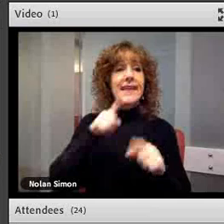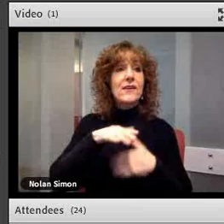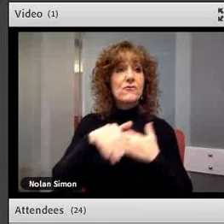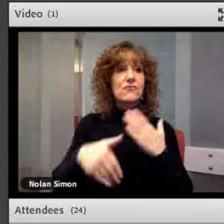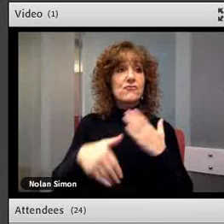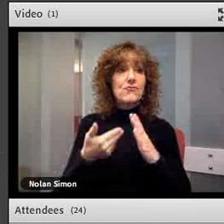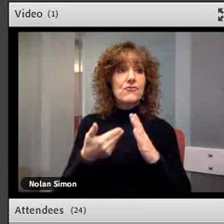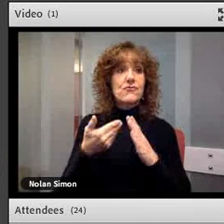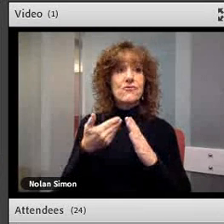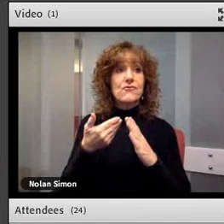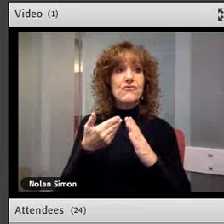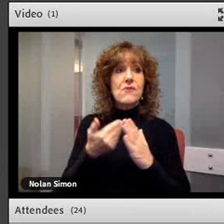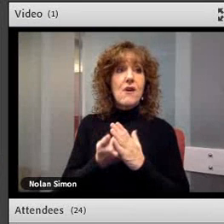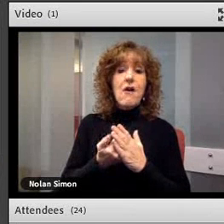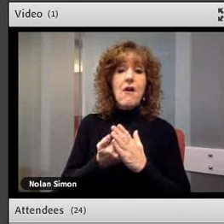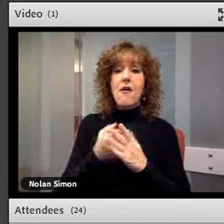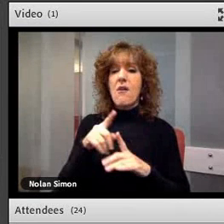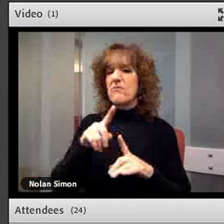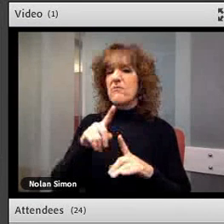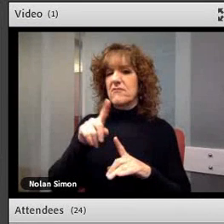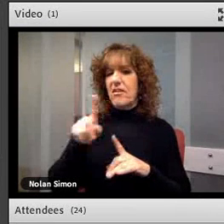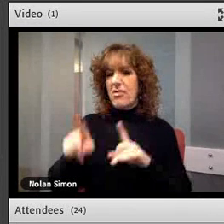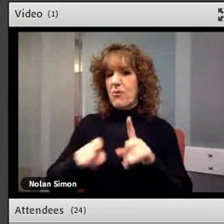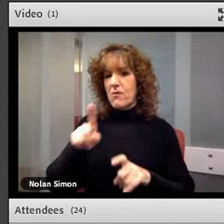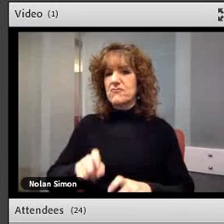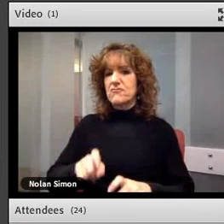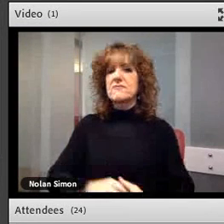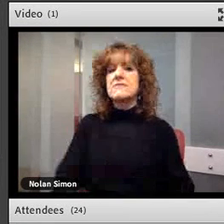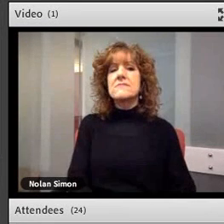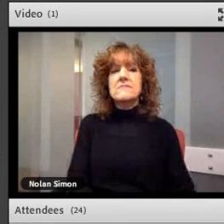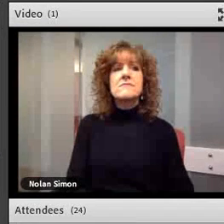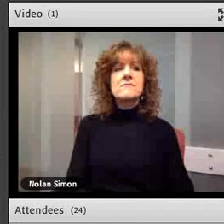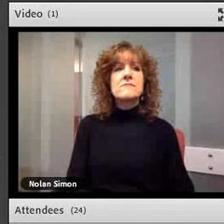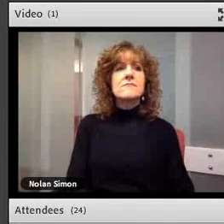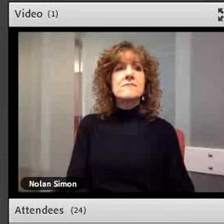Answer all of the questions